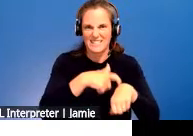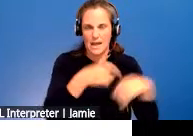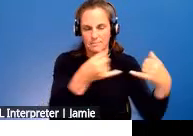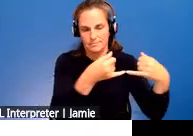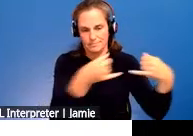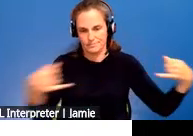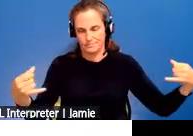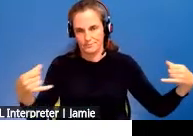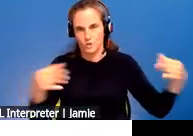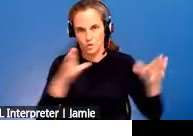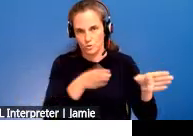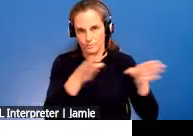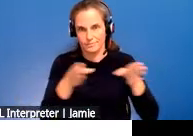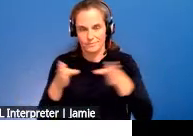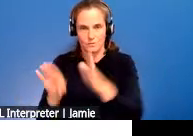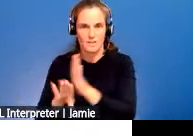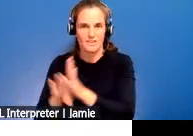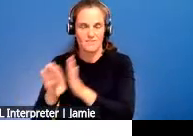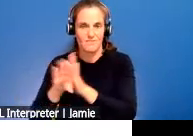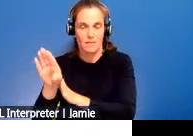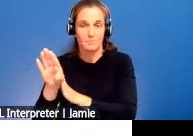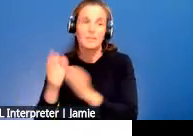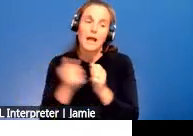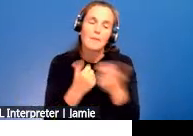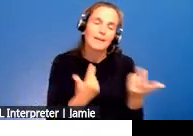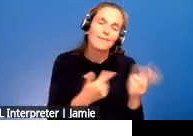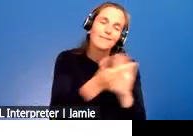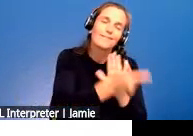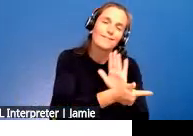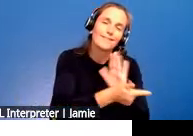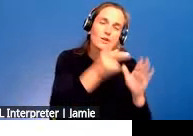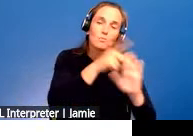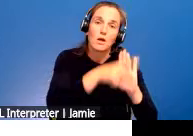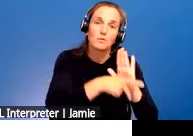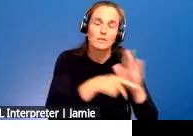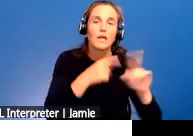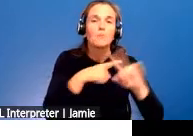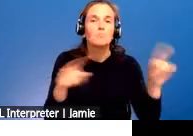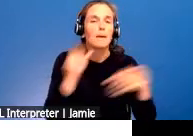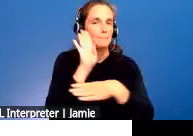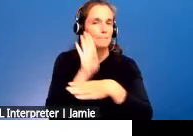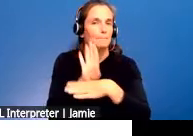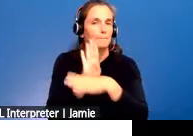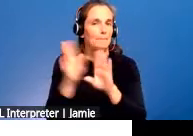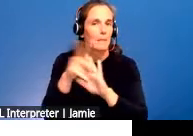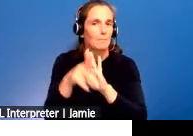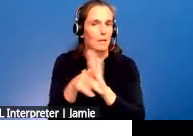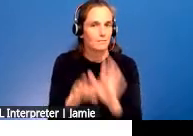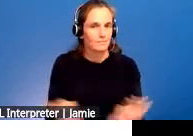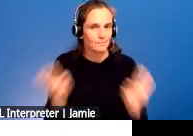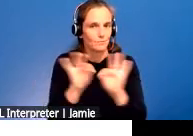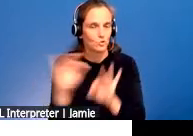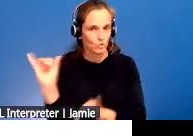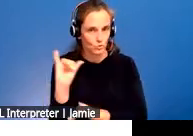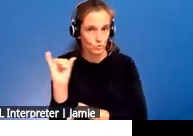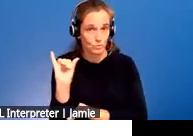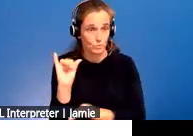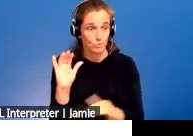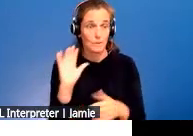EdTech. So there's a legal policy, but organizational policy matters too. Having an accessibility